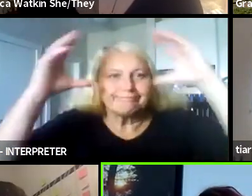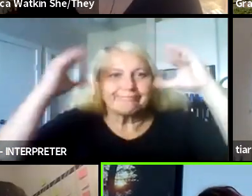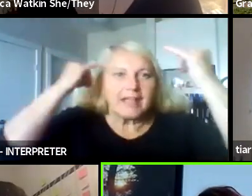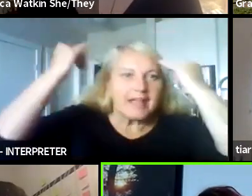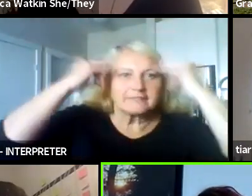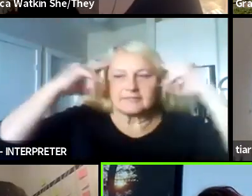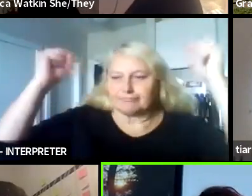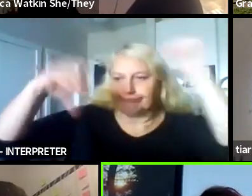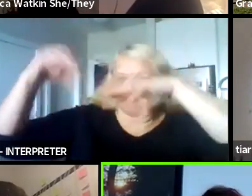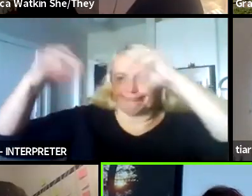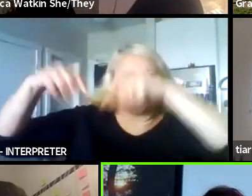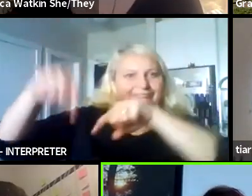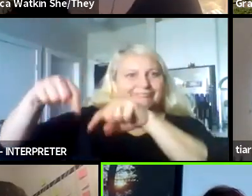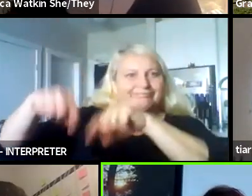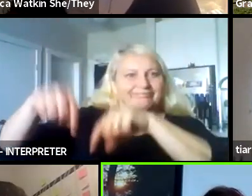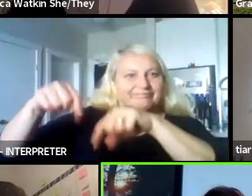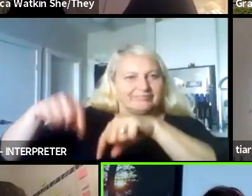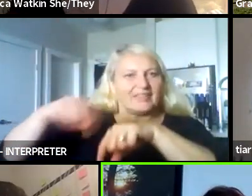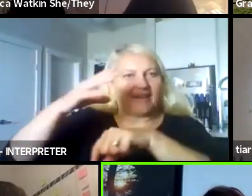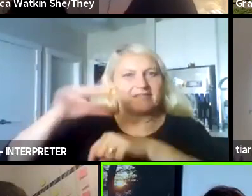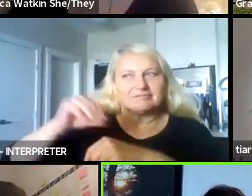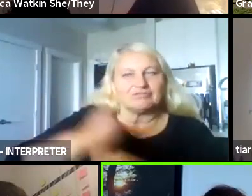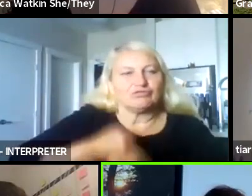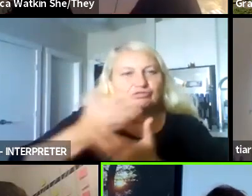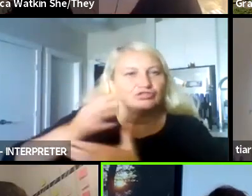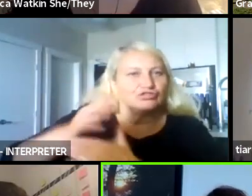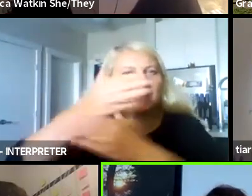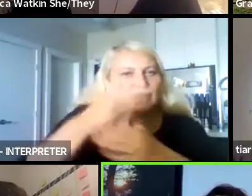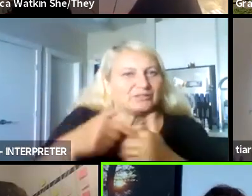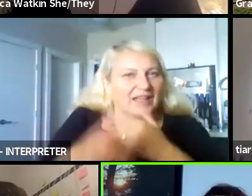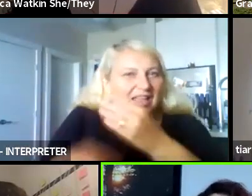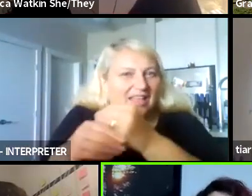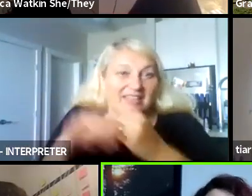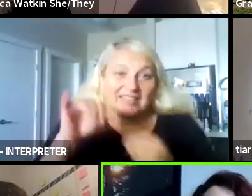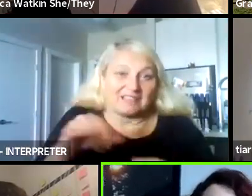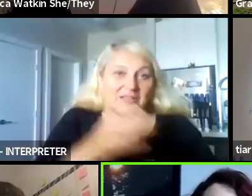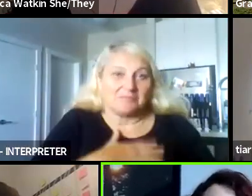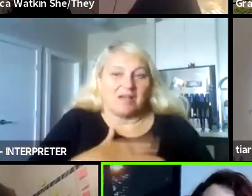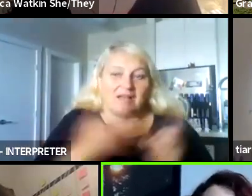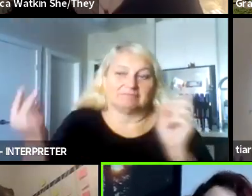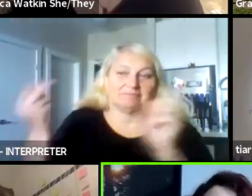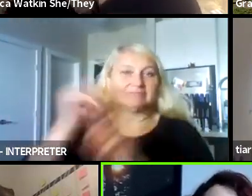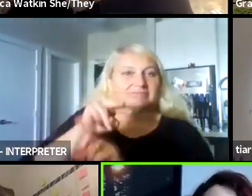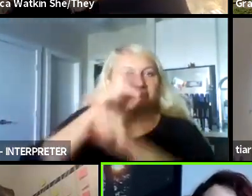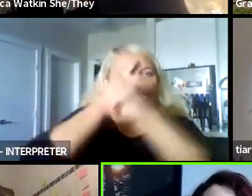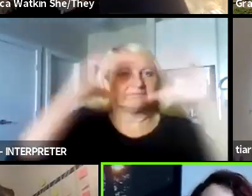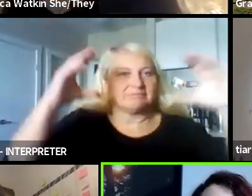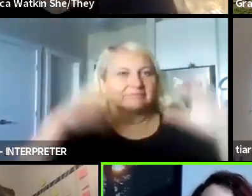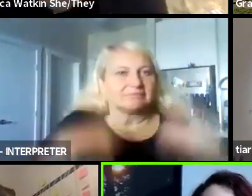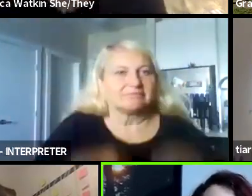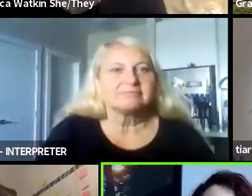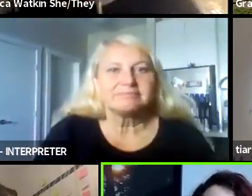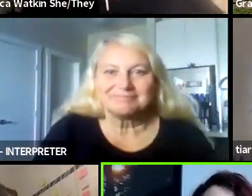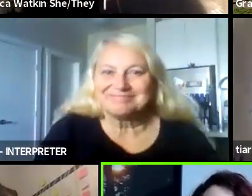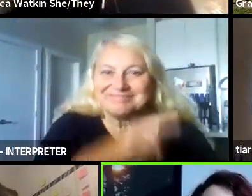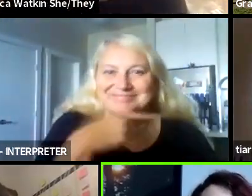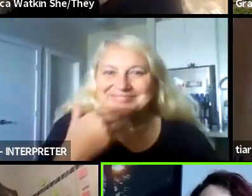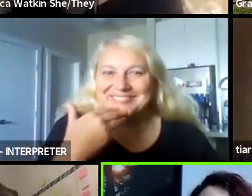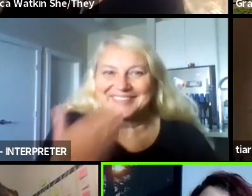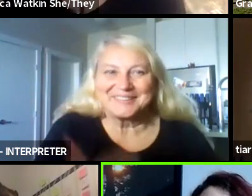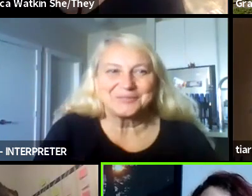and thoughts and sharings to be added, is what I felt from the image. Thank you.